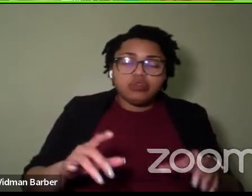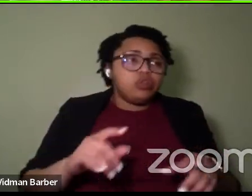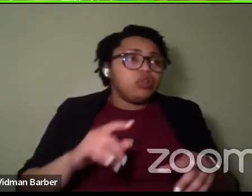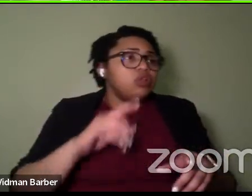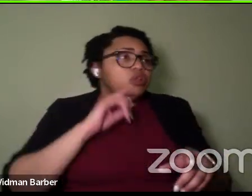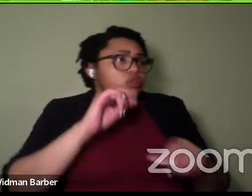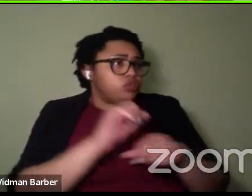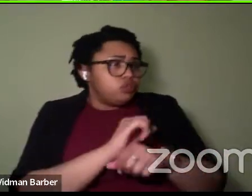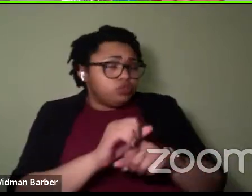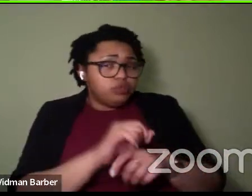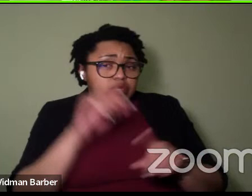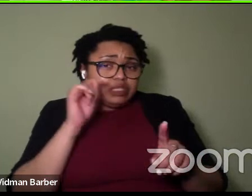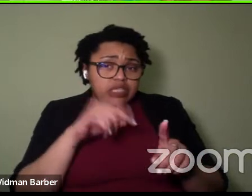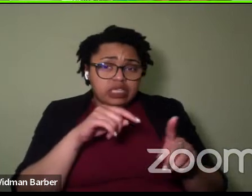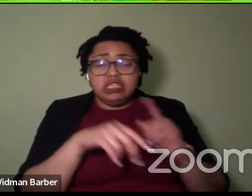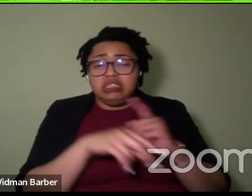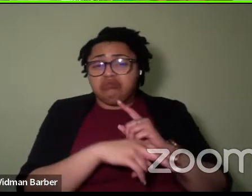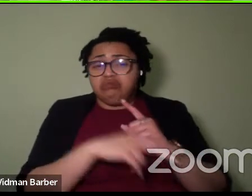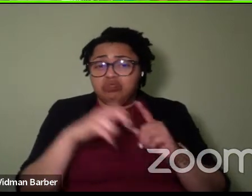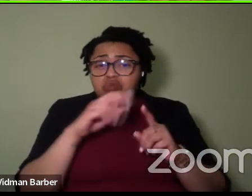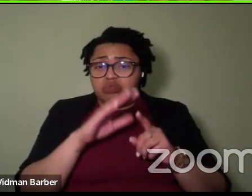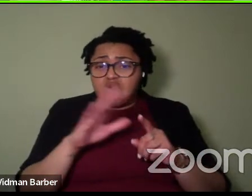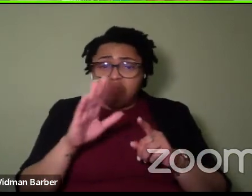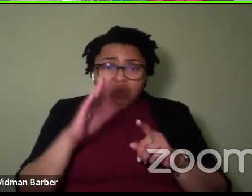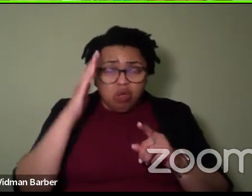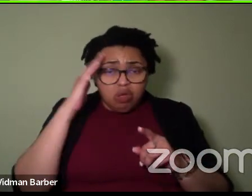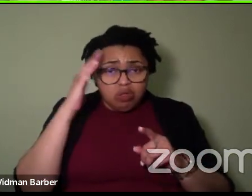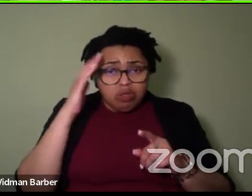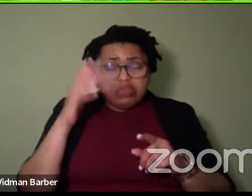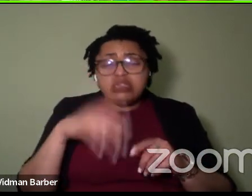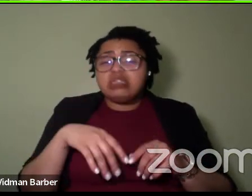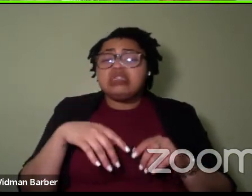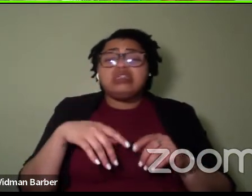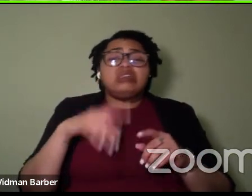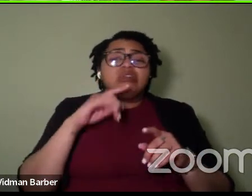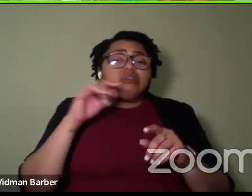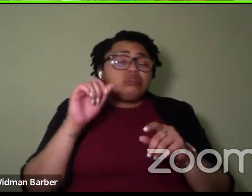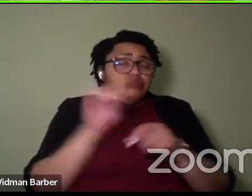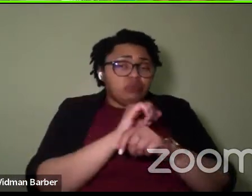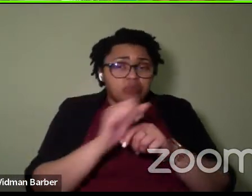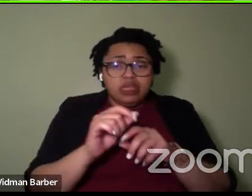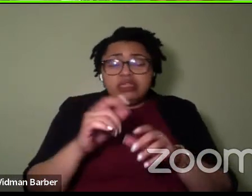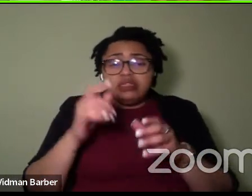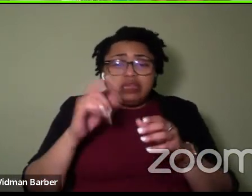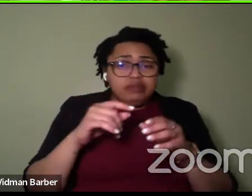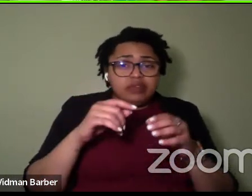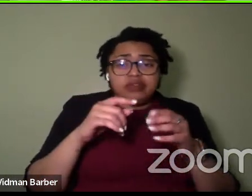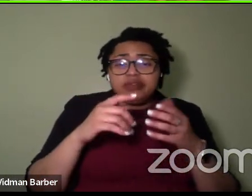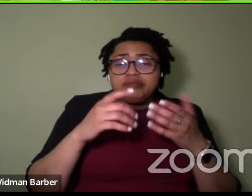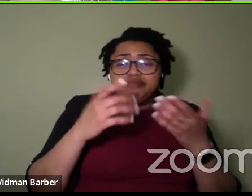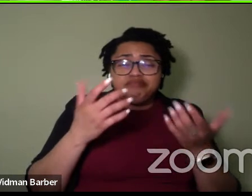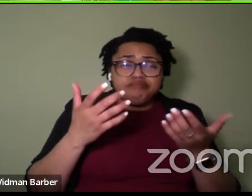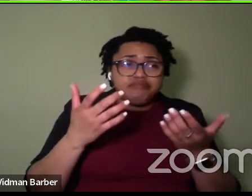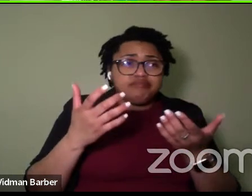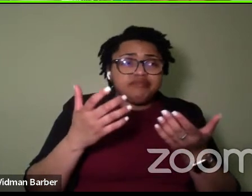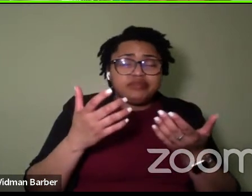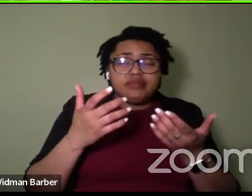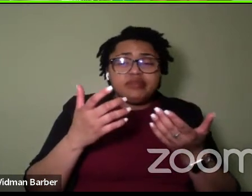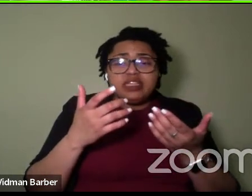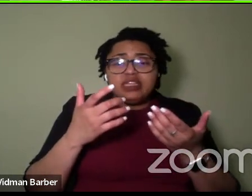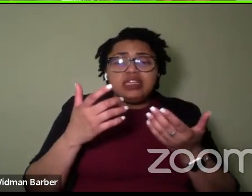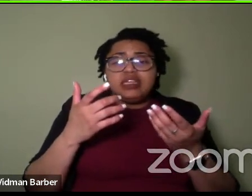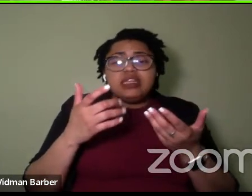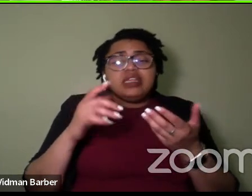get certified, you have to pay hundreds of dollars. Is it benefiting the community that that knowledge was stolen from? Obviously, no, right?